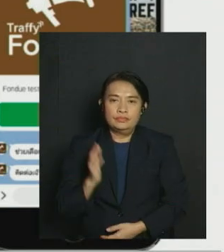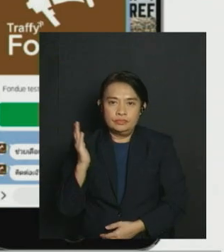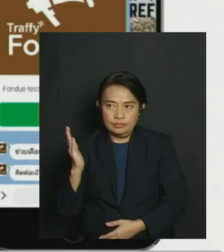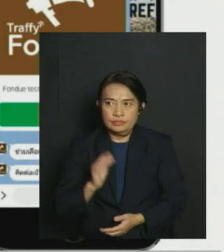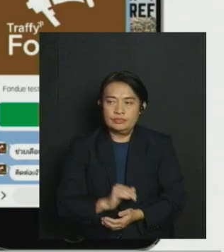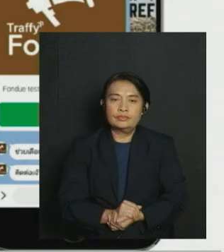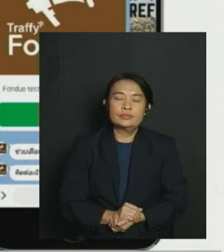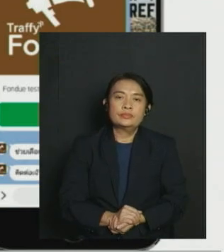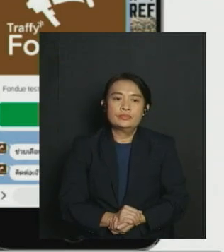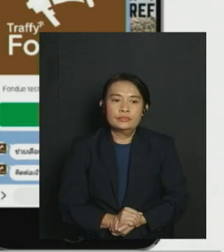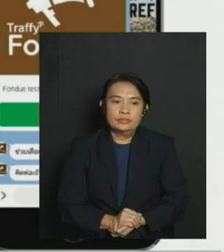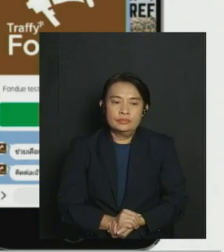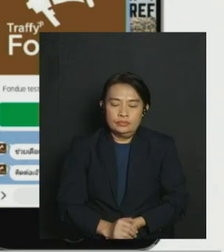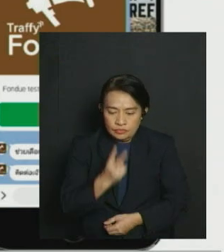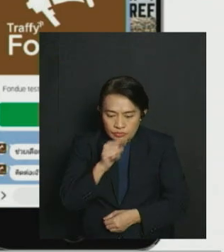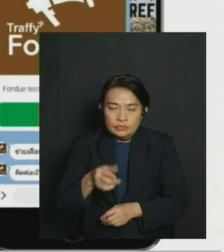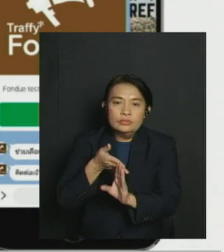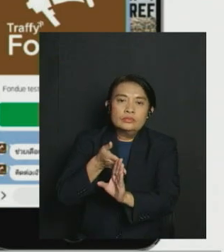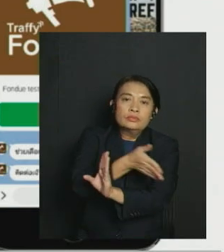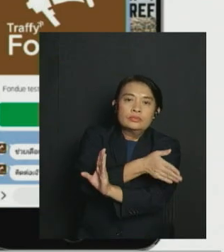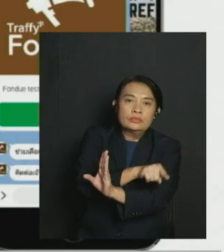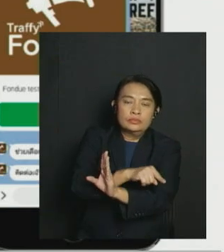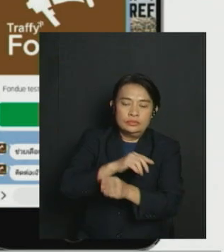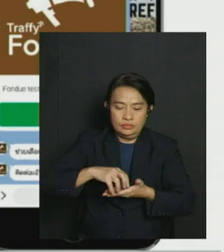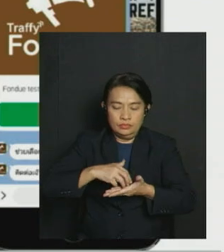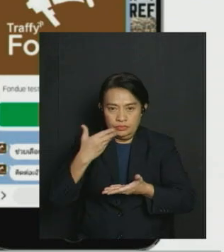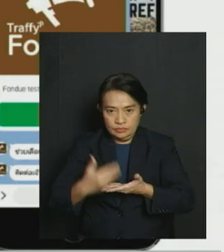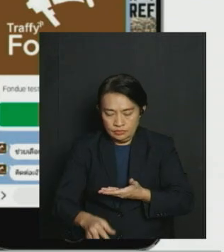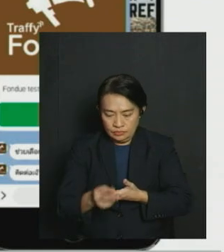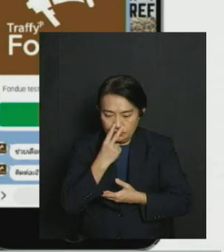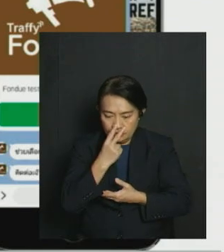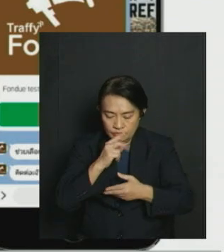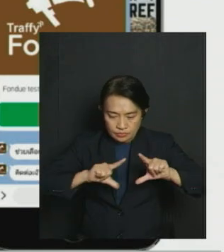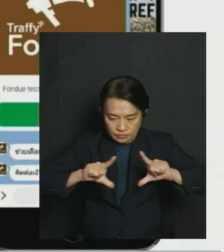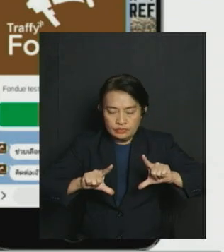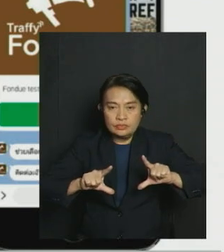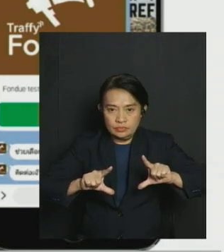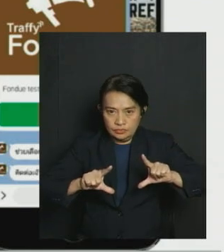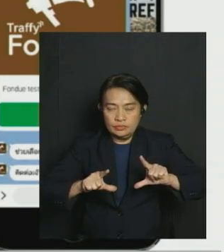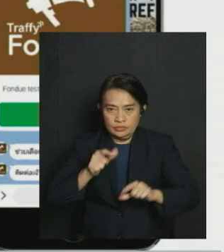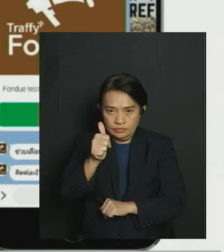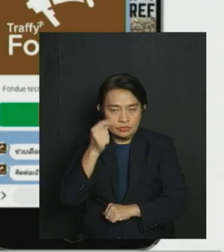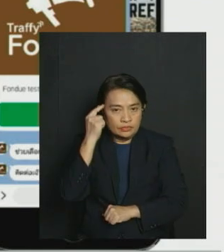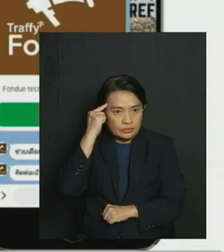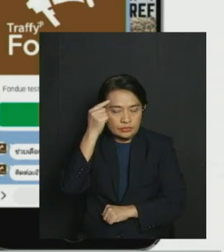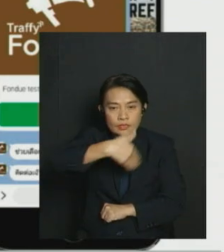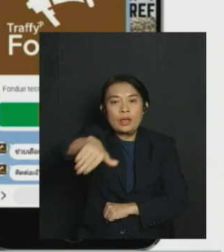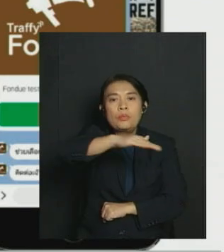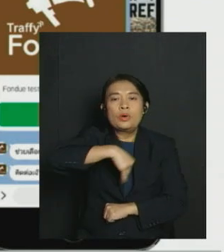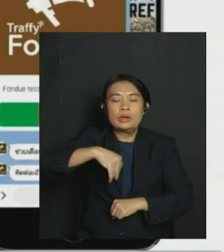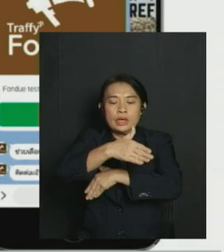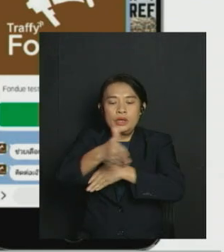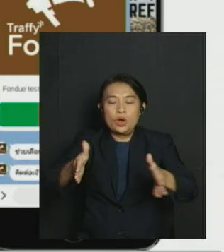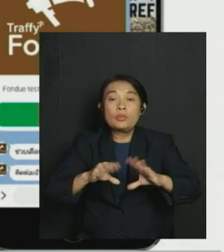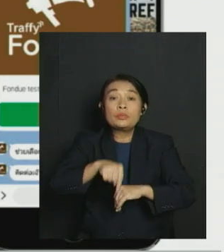You can access to Line application. I believe everyone here have Line application. You can add to the traffic fondue.